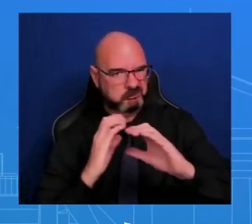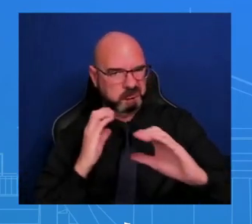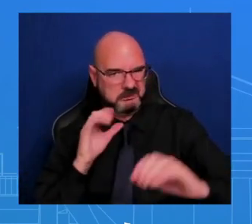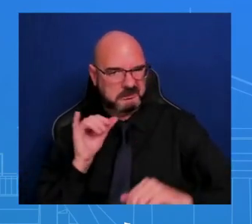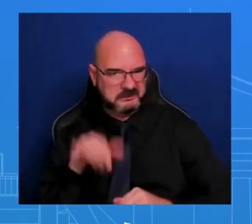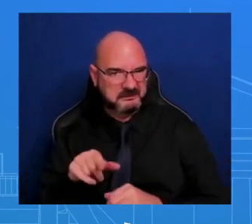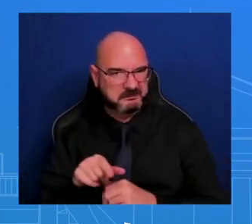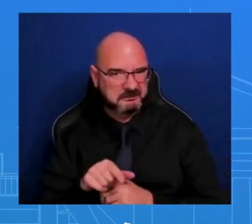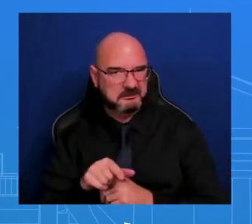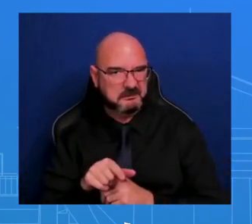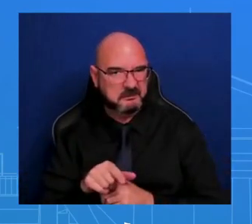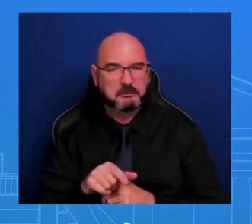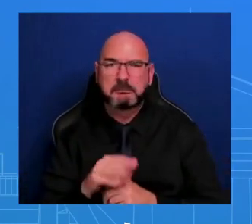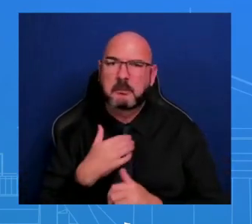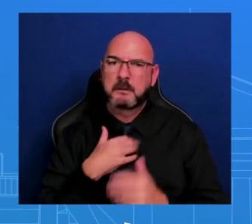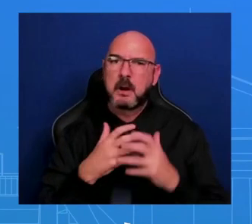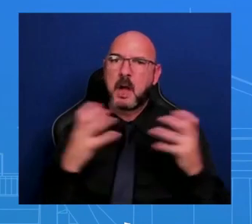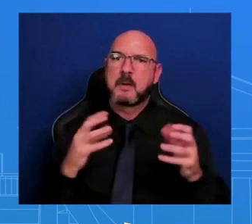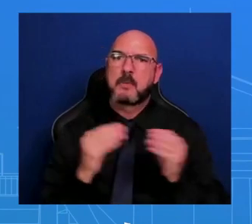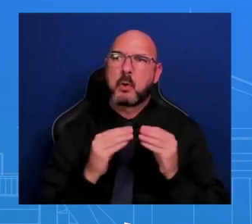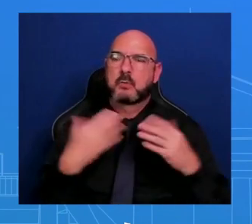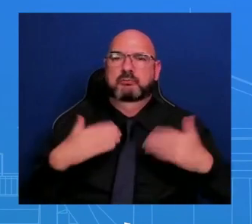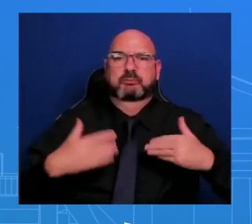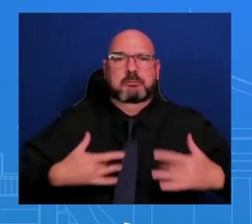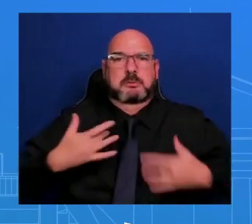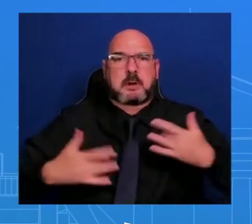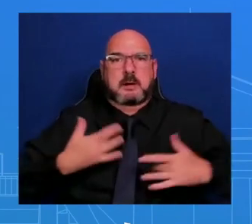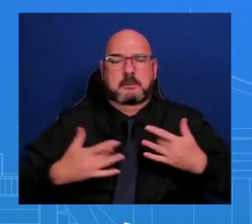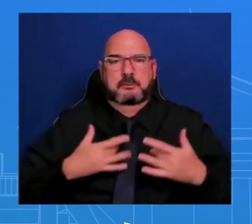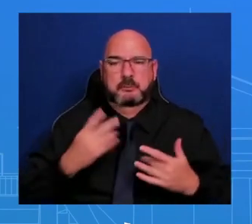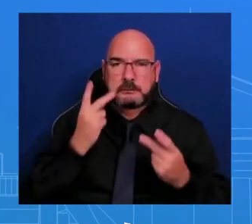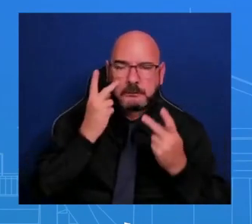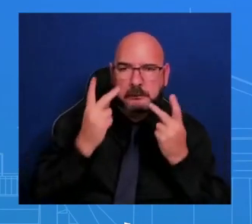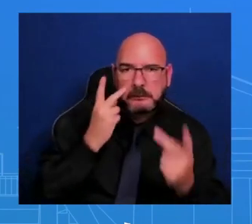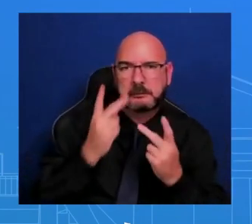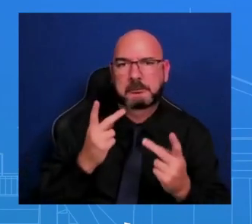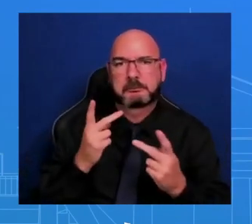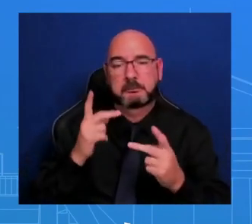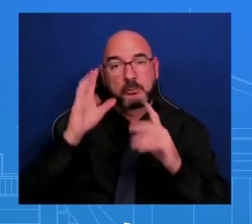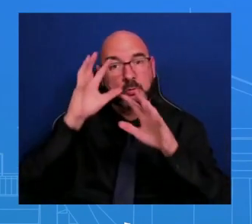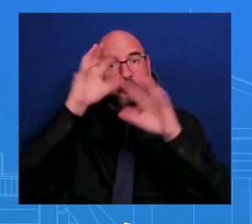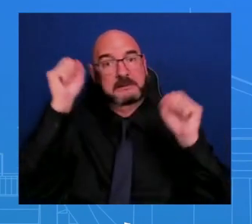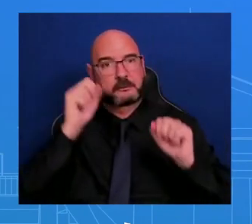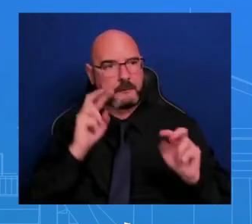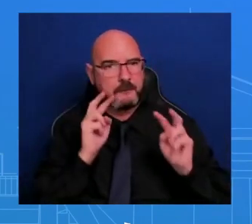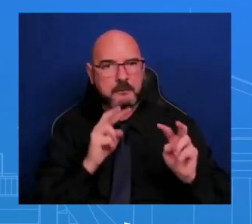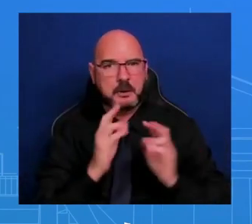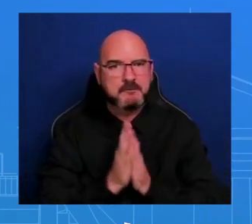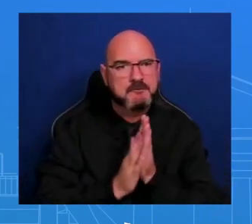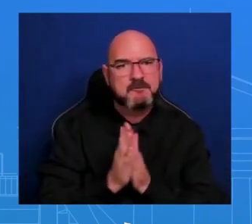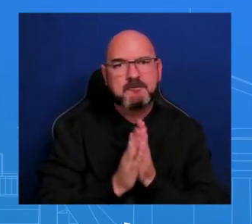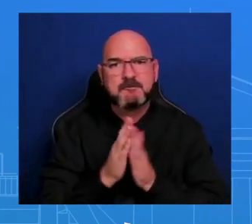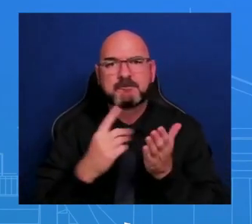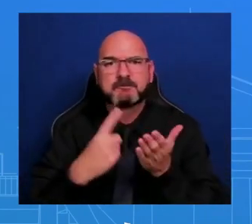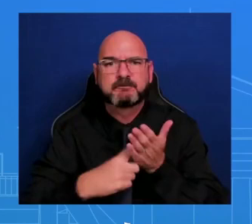President and the First Lady are very much looking forward to it. Lots to discuss, lots going on in the world, and we're excited about it.